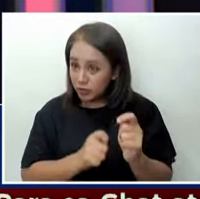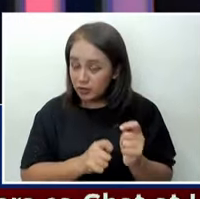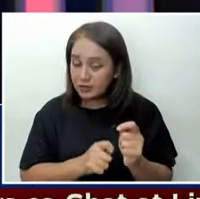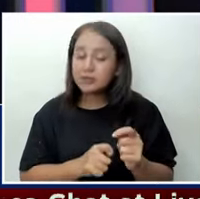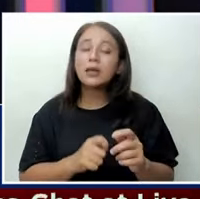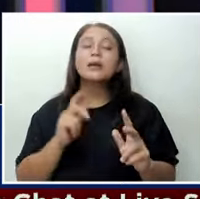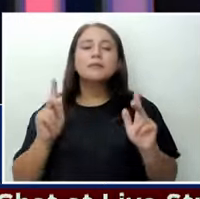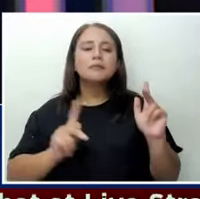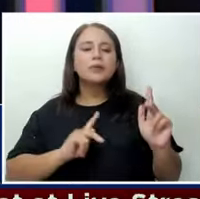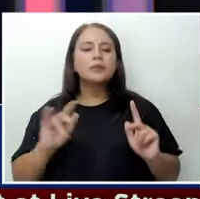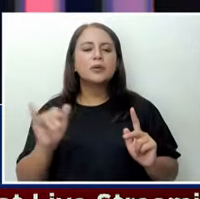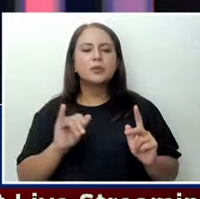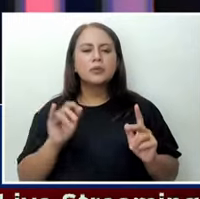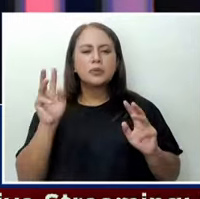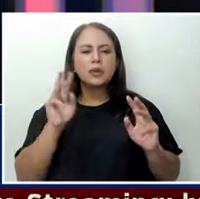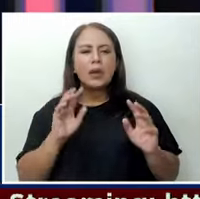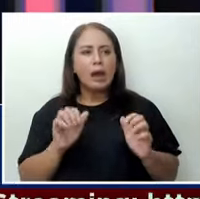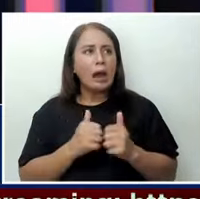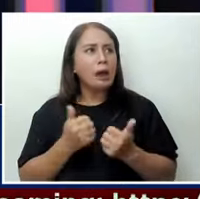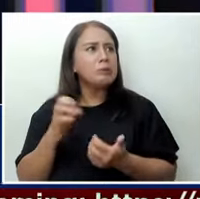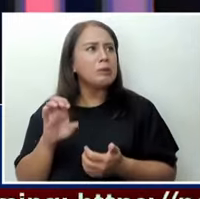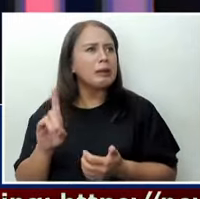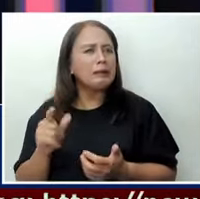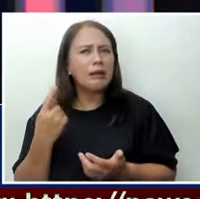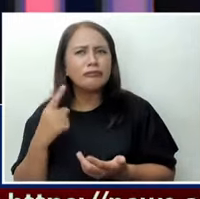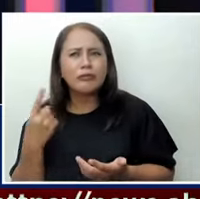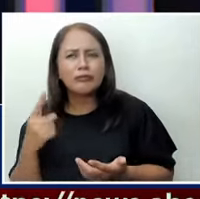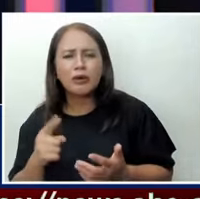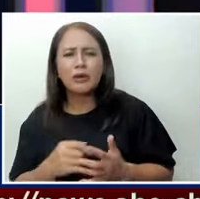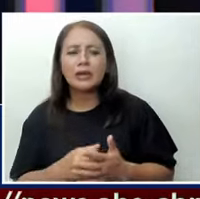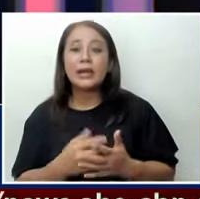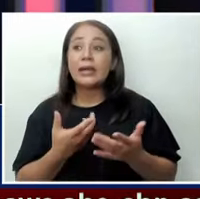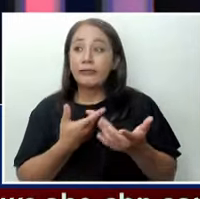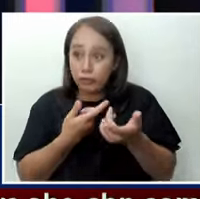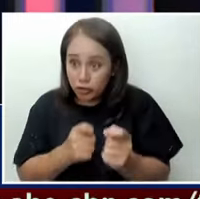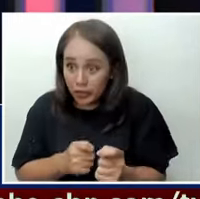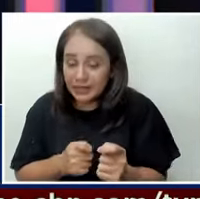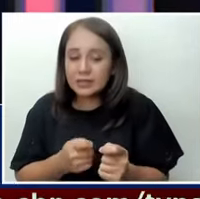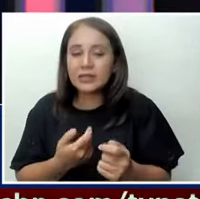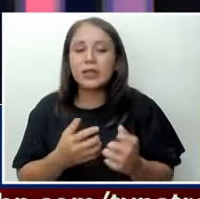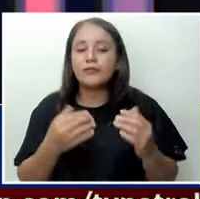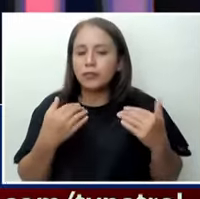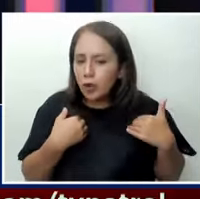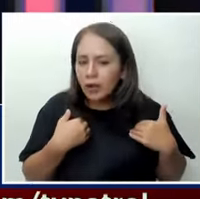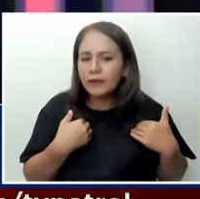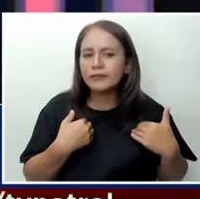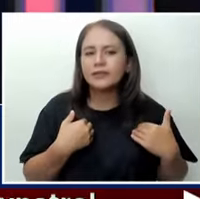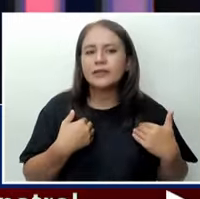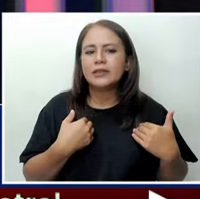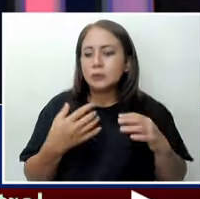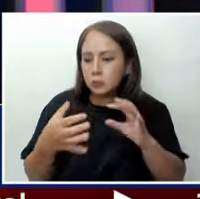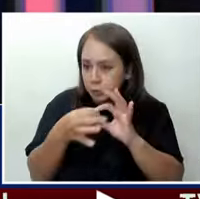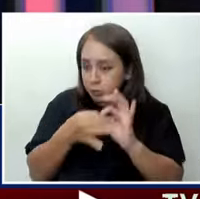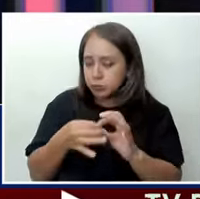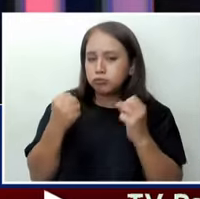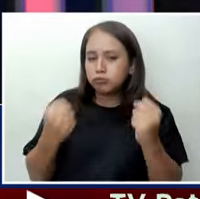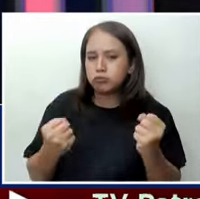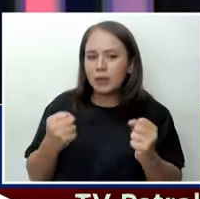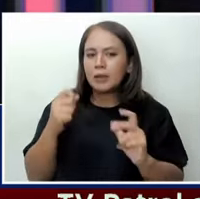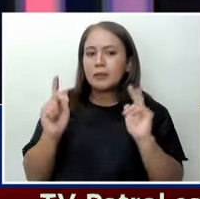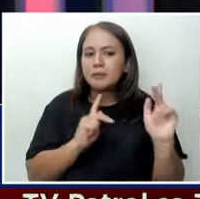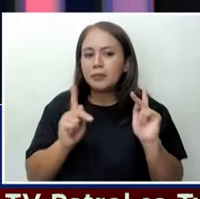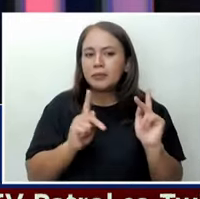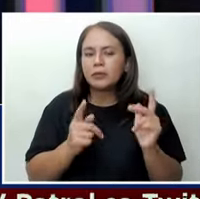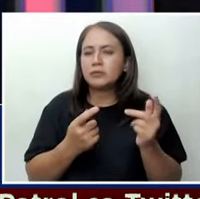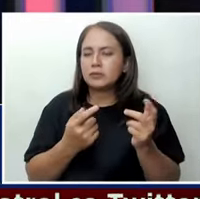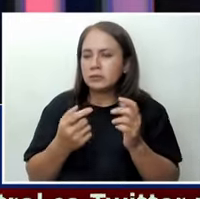aren't worried, like, what about this EDCA stuff? You know, if you trust each other, if the alliance is strong, if our people-to-people ties are